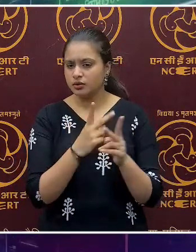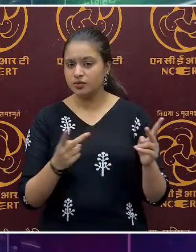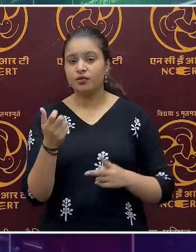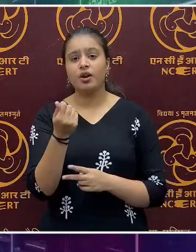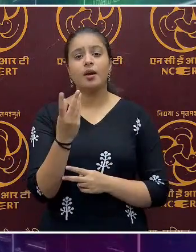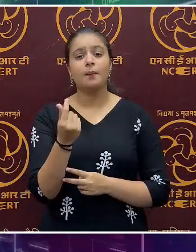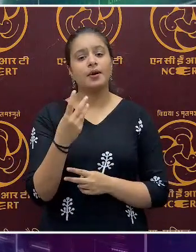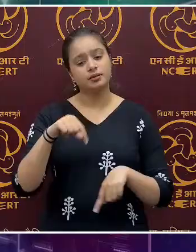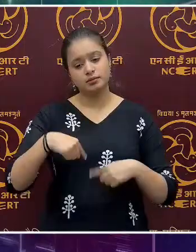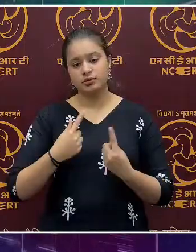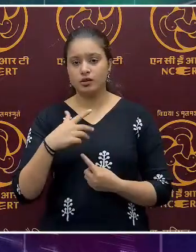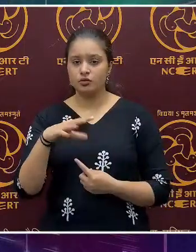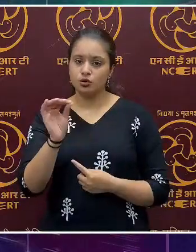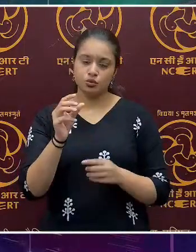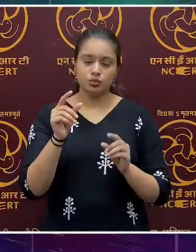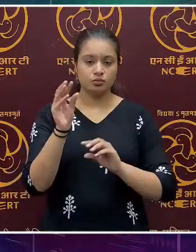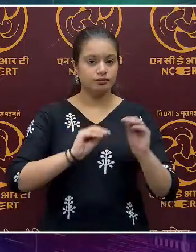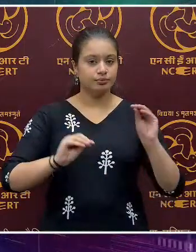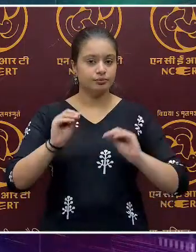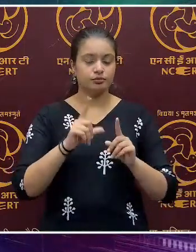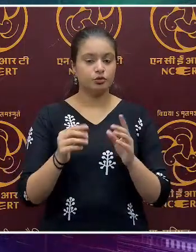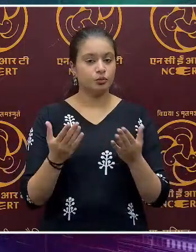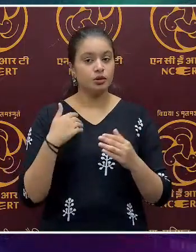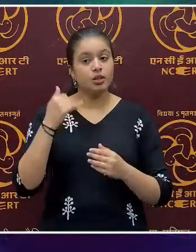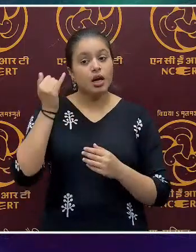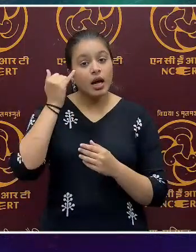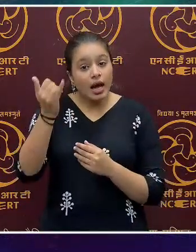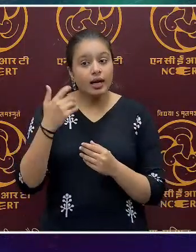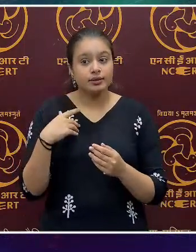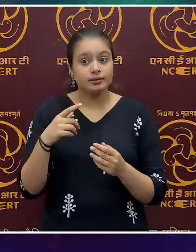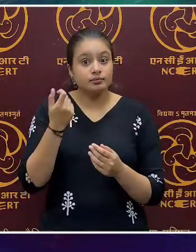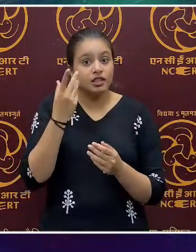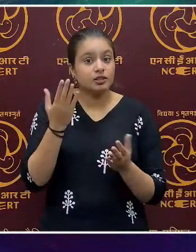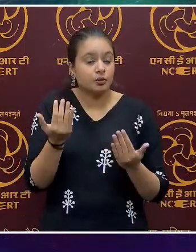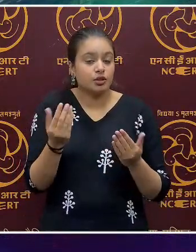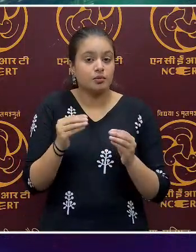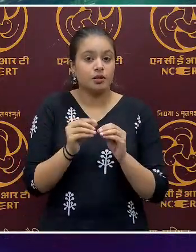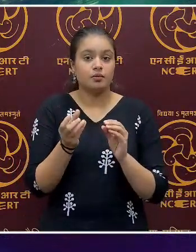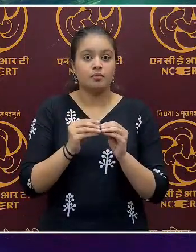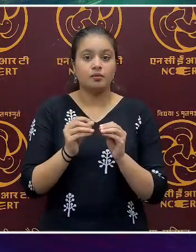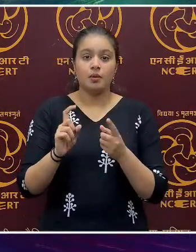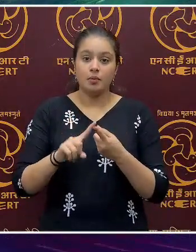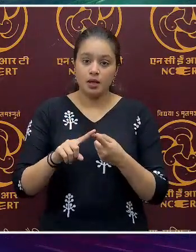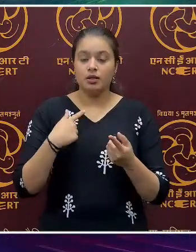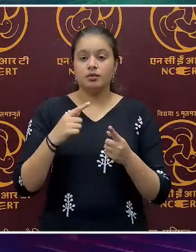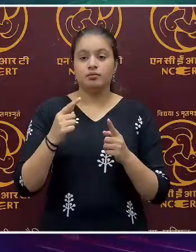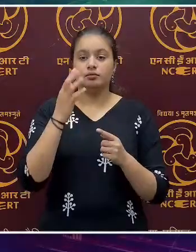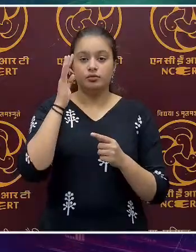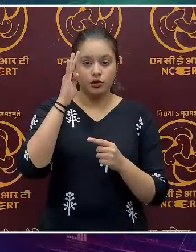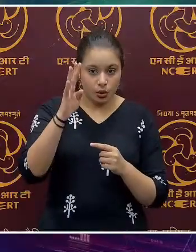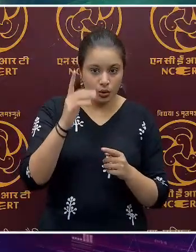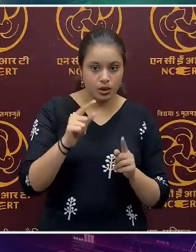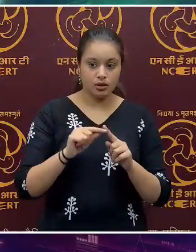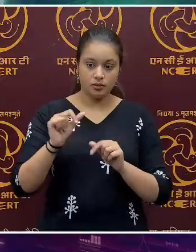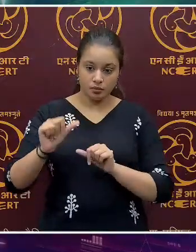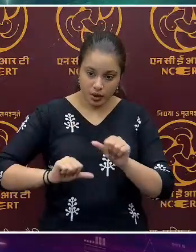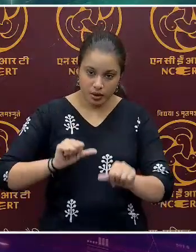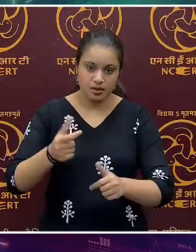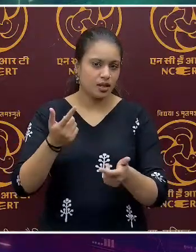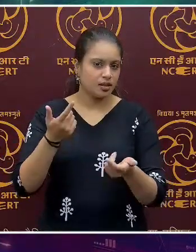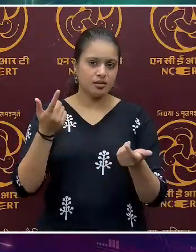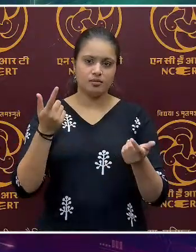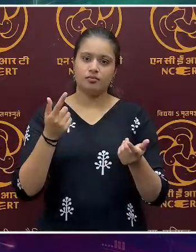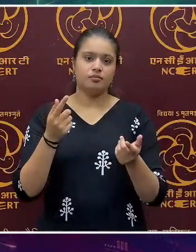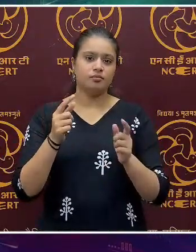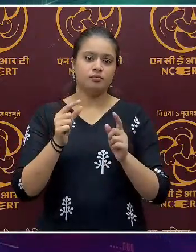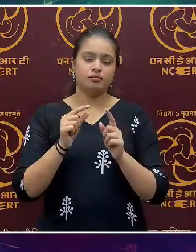for bubble sort and get the idea what is bubble sort by the help of the theory also, procedure also, and with the help of the simulation it will get the better